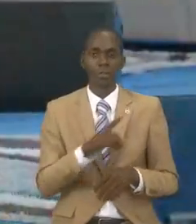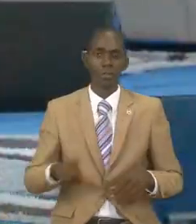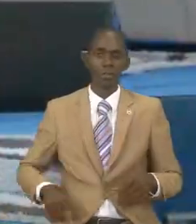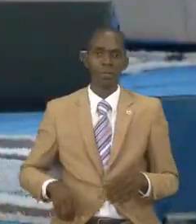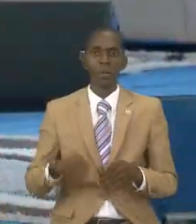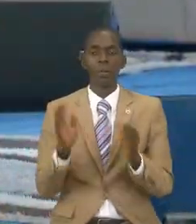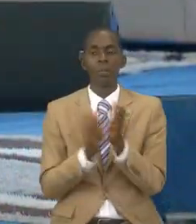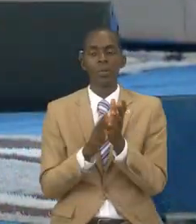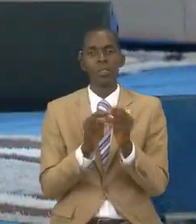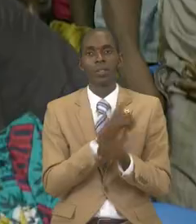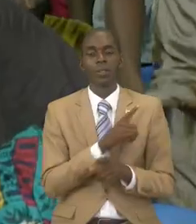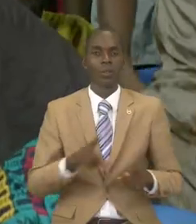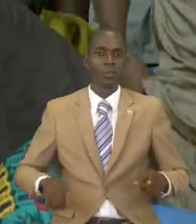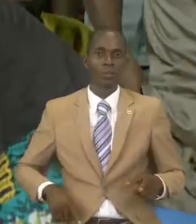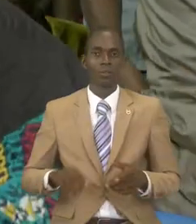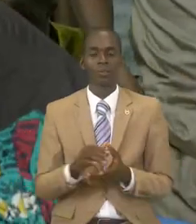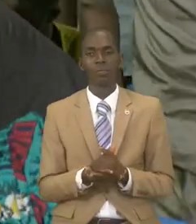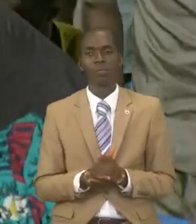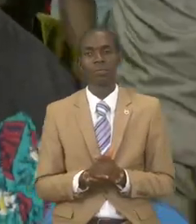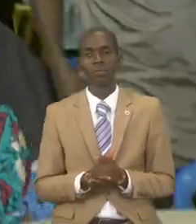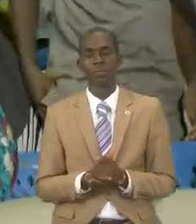Praise the Lord.